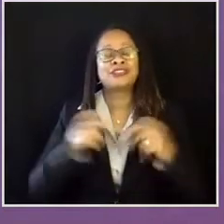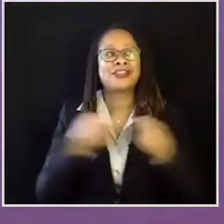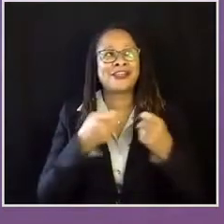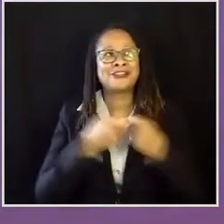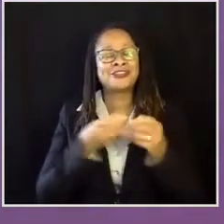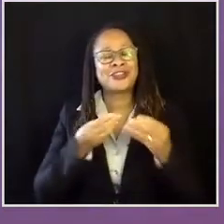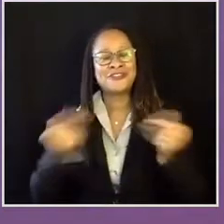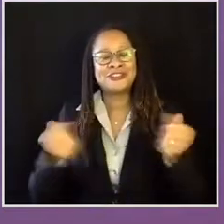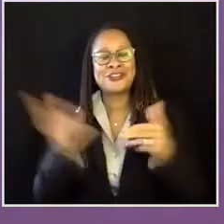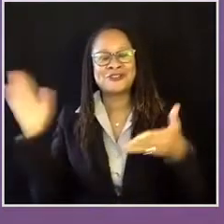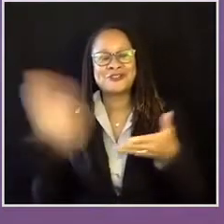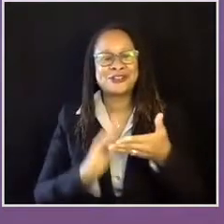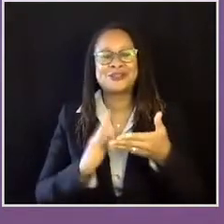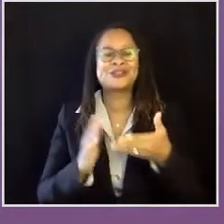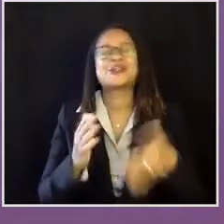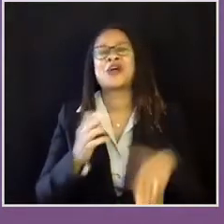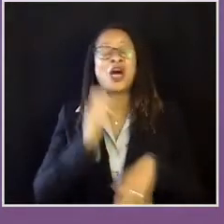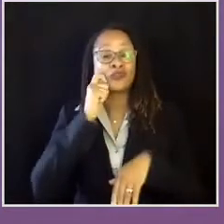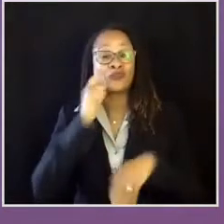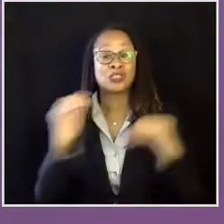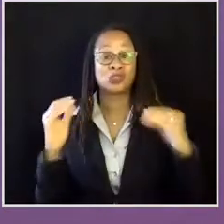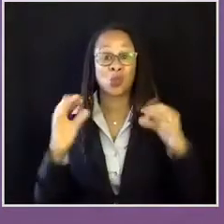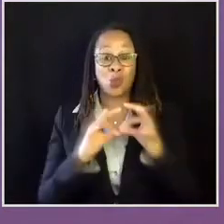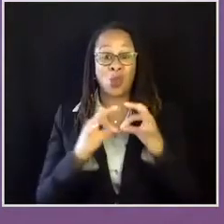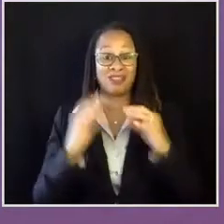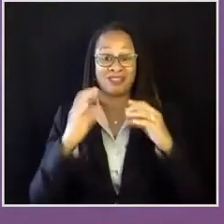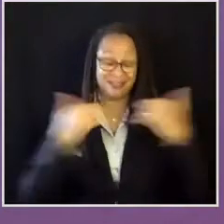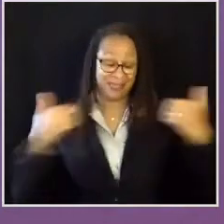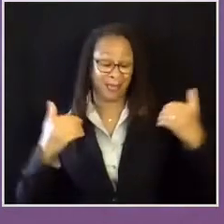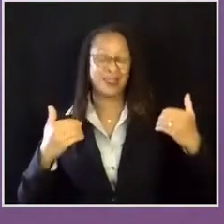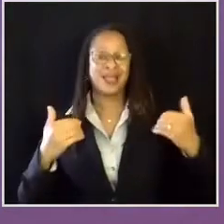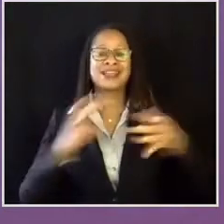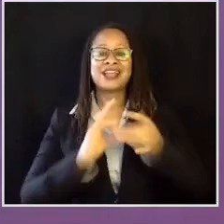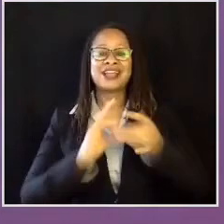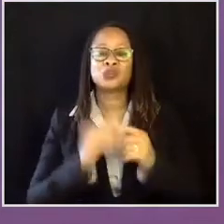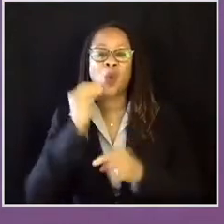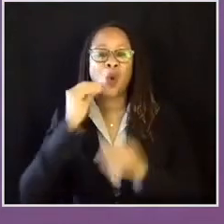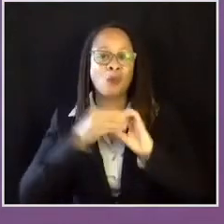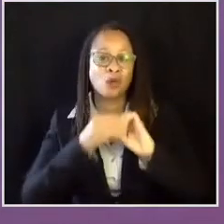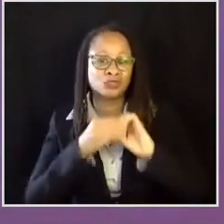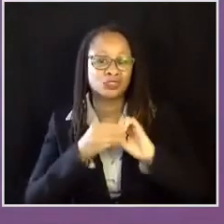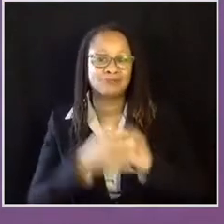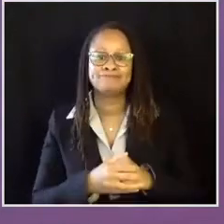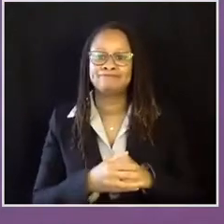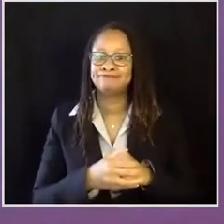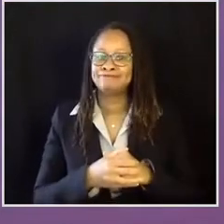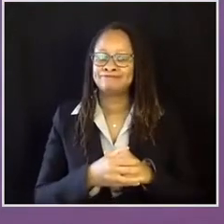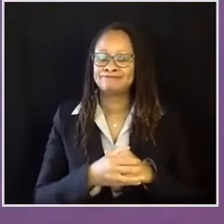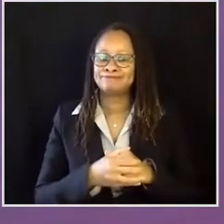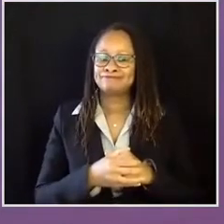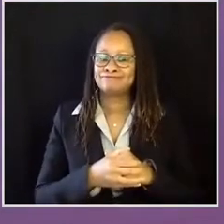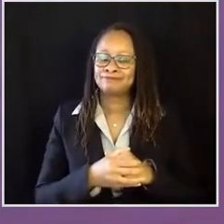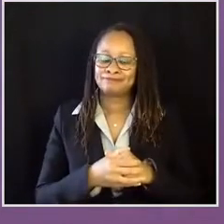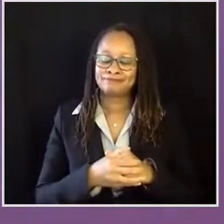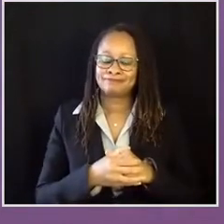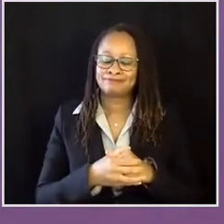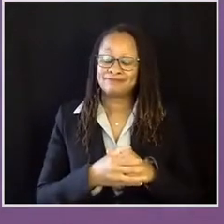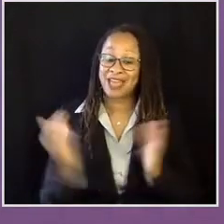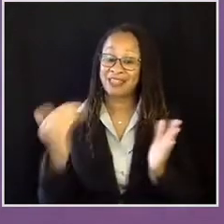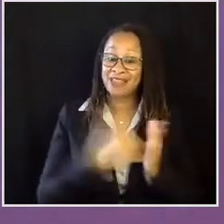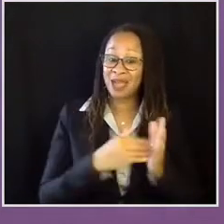the racial wealth gap linked to home ownership. There are thousands of oil and natural gas